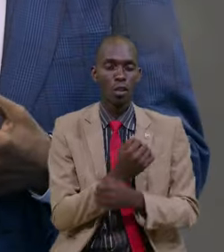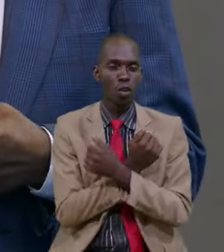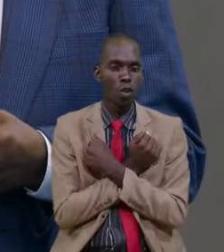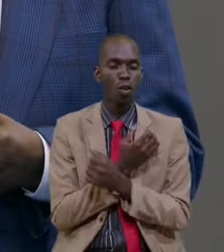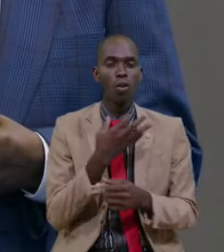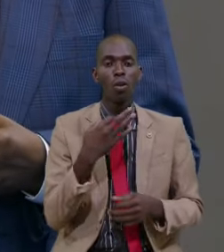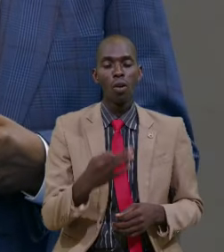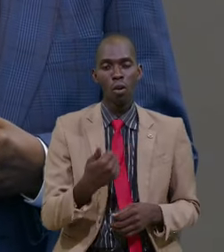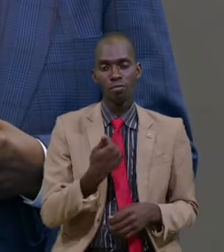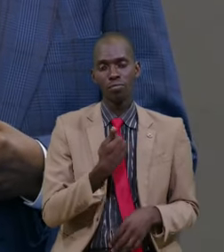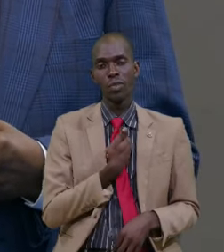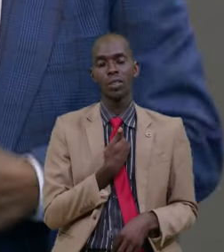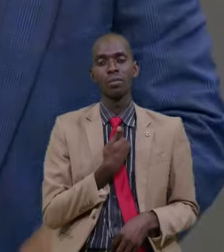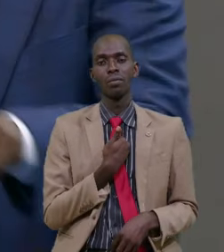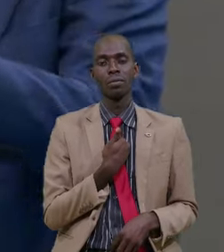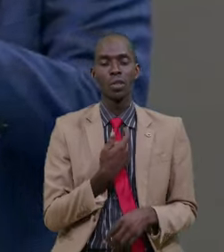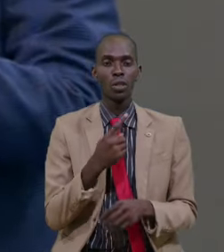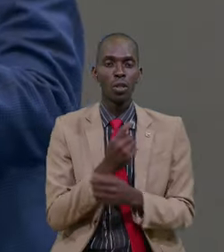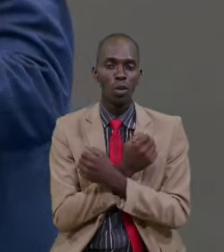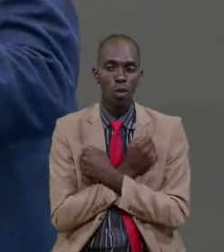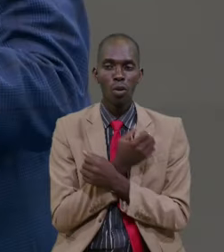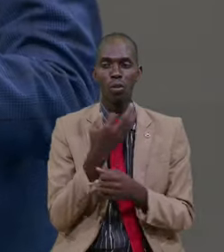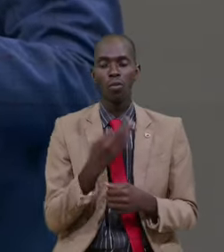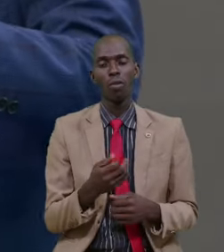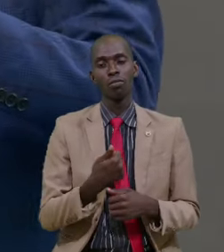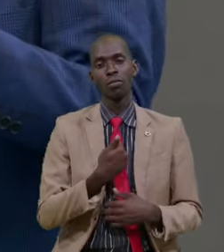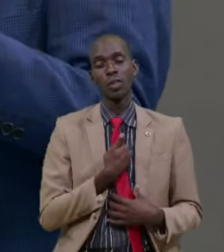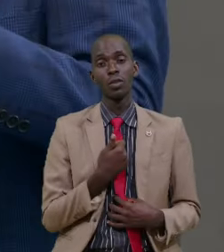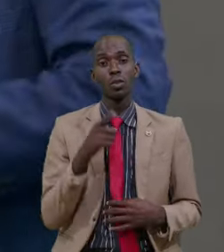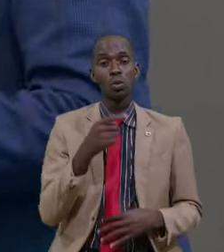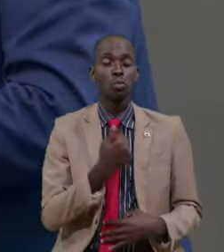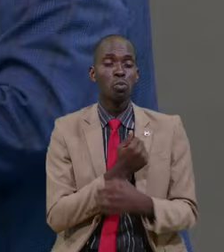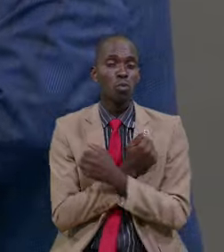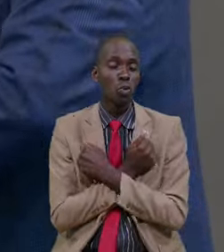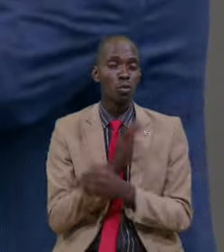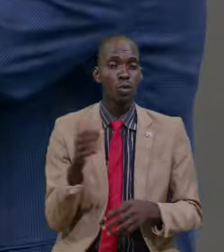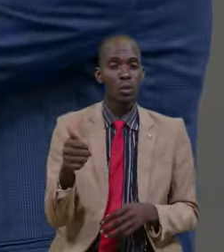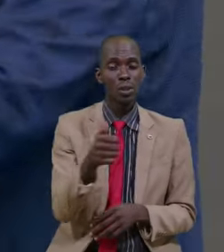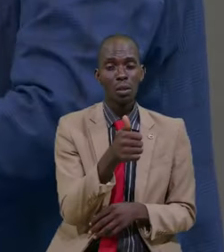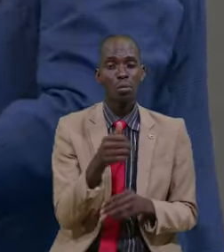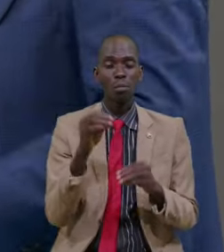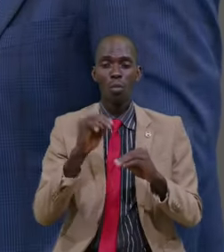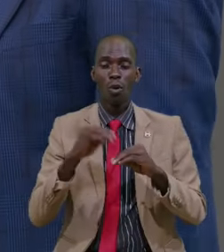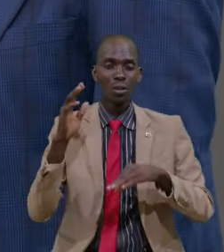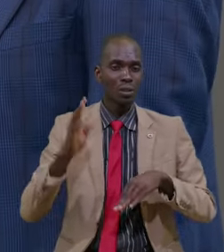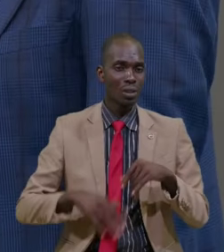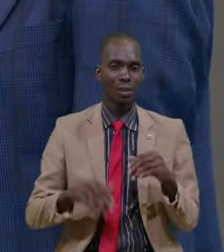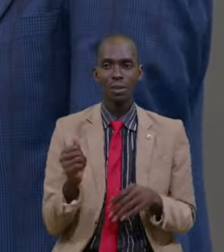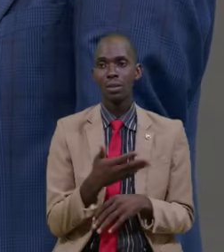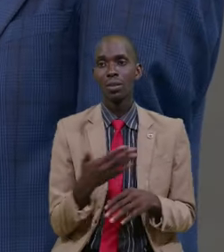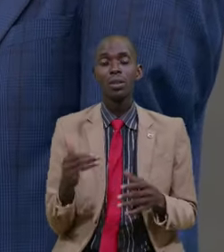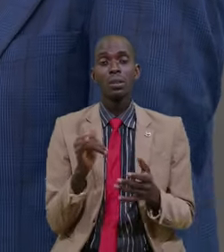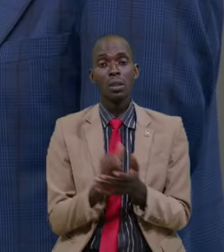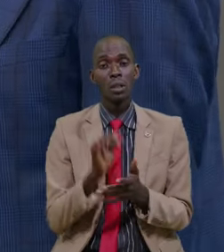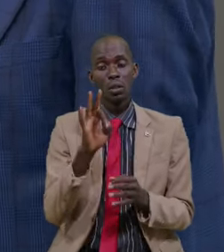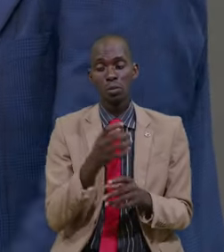The love of self. You love yourself so much that even if you're trampling on other people,